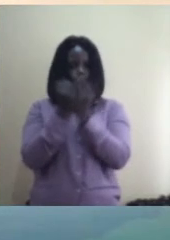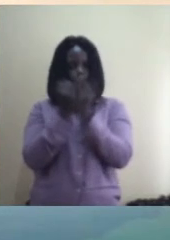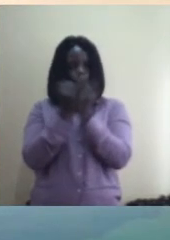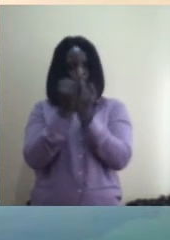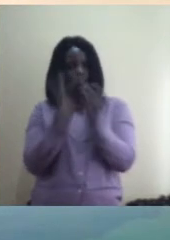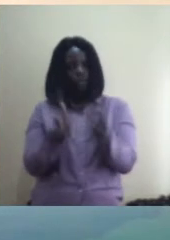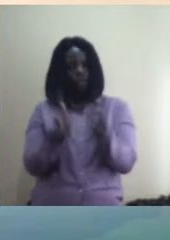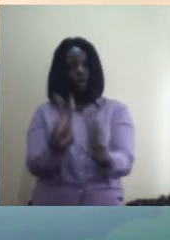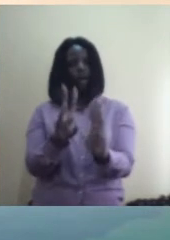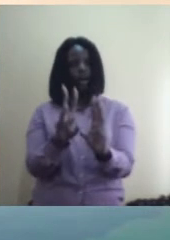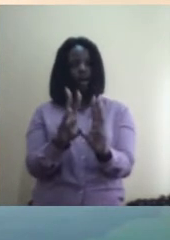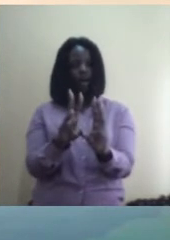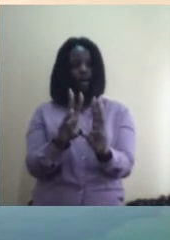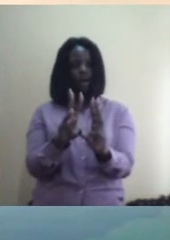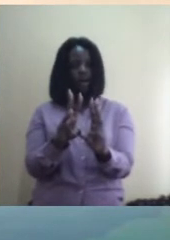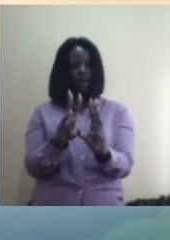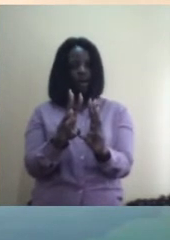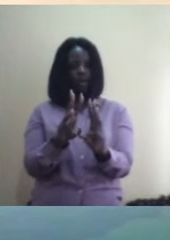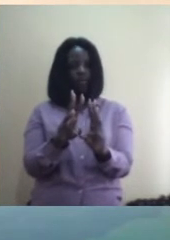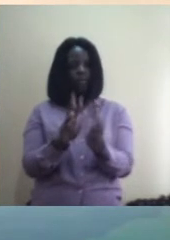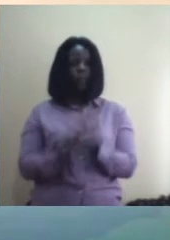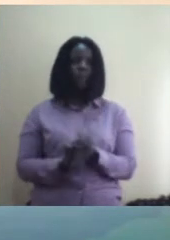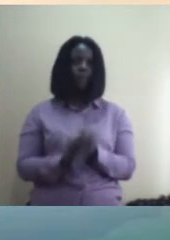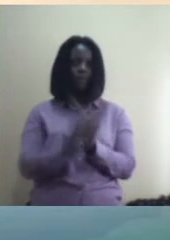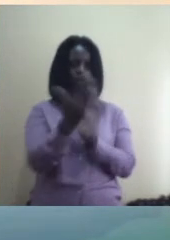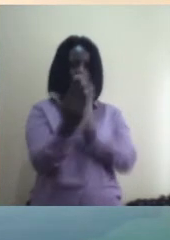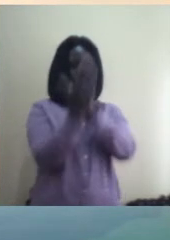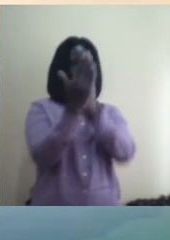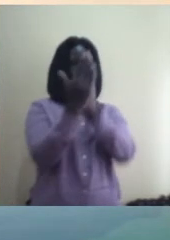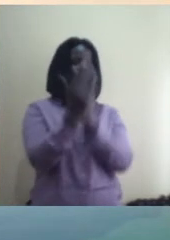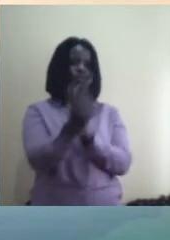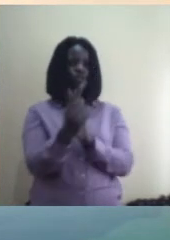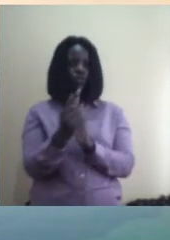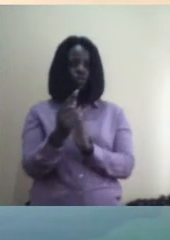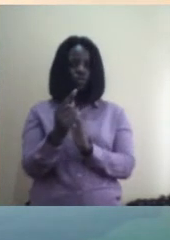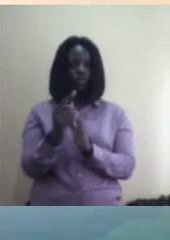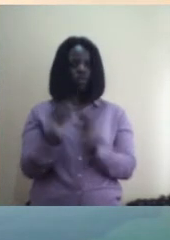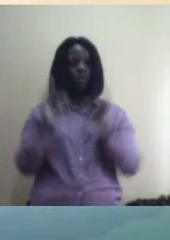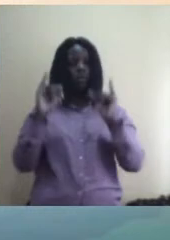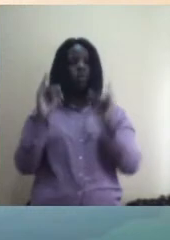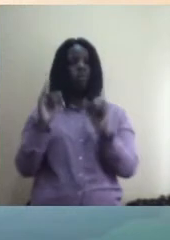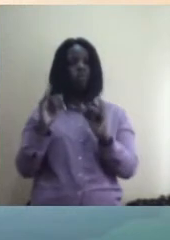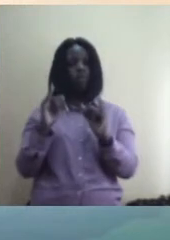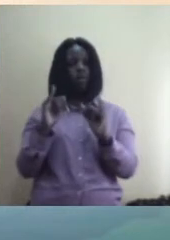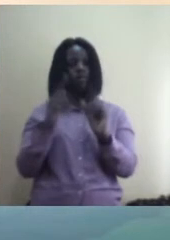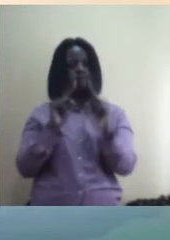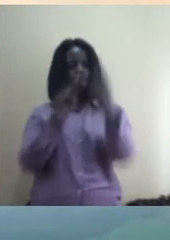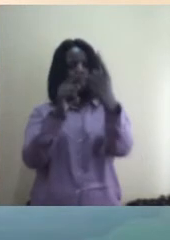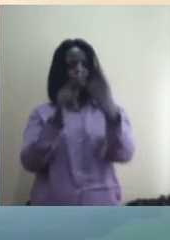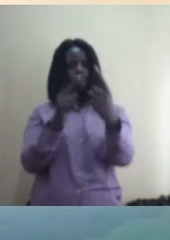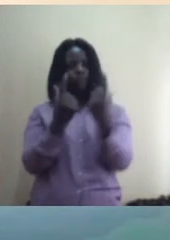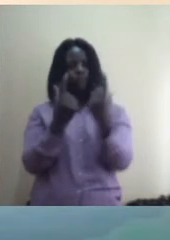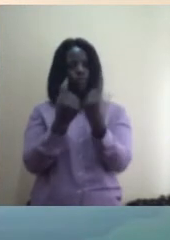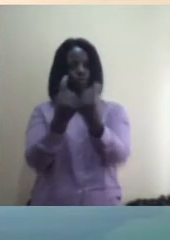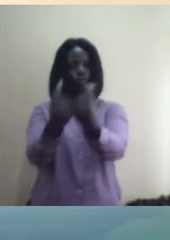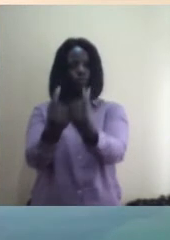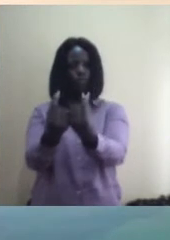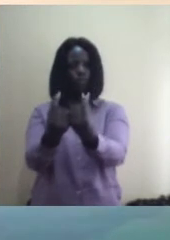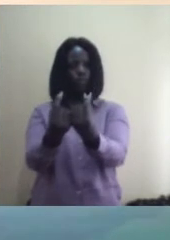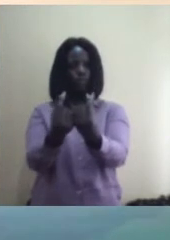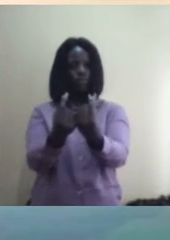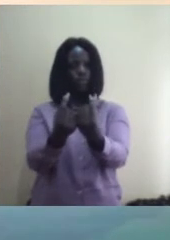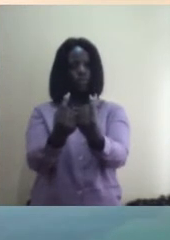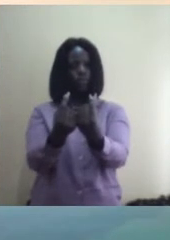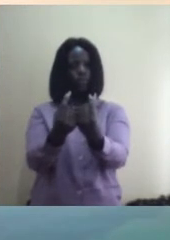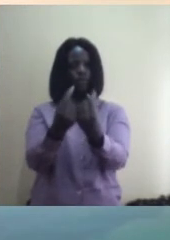advantage clustering approach. Giant strides towards the implementation of the